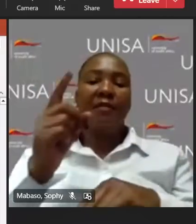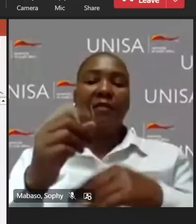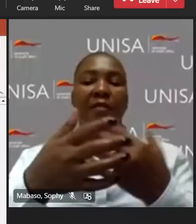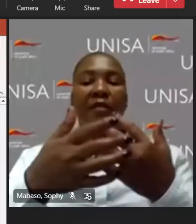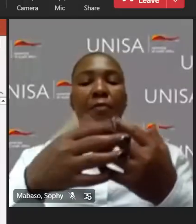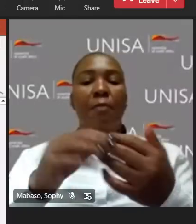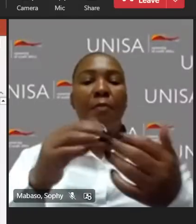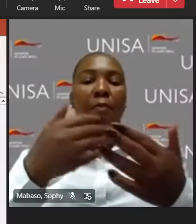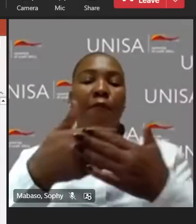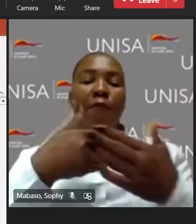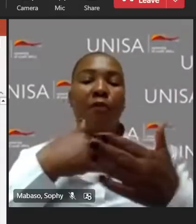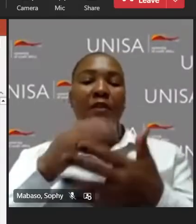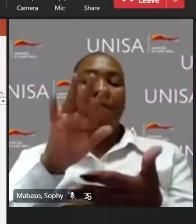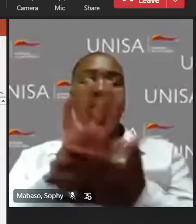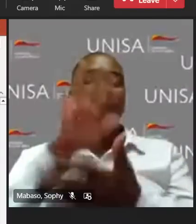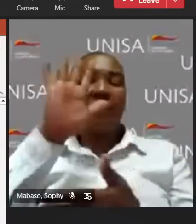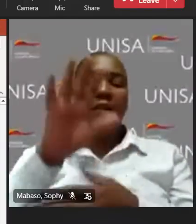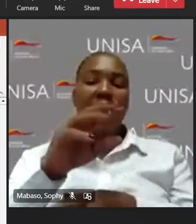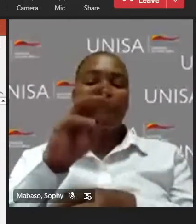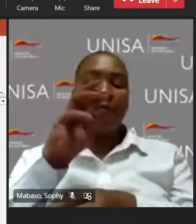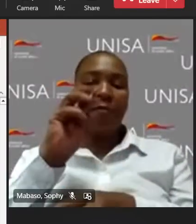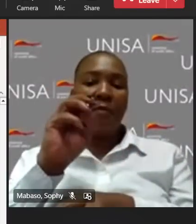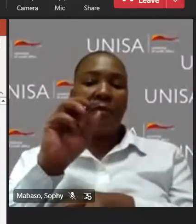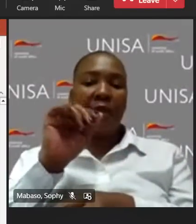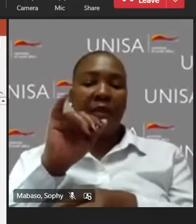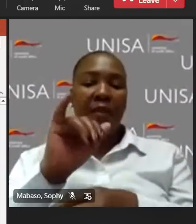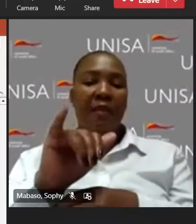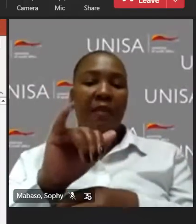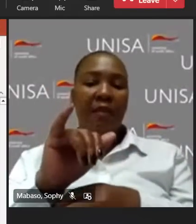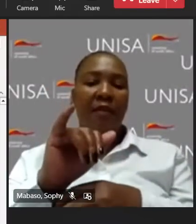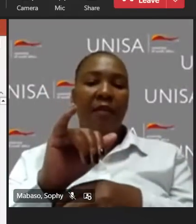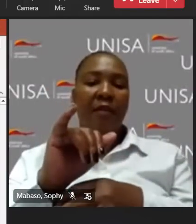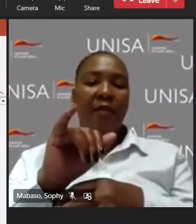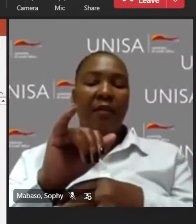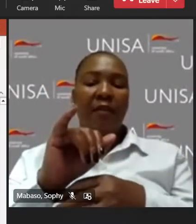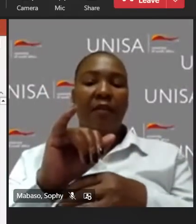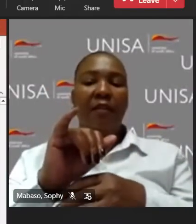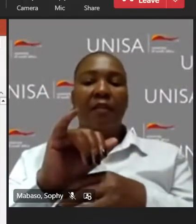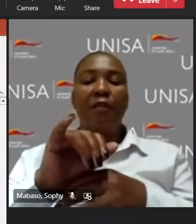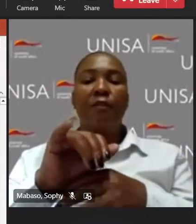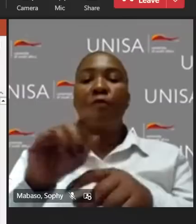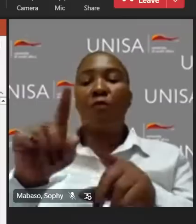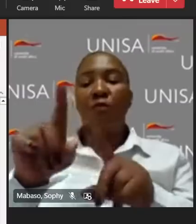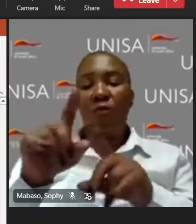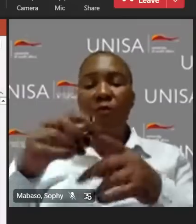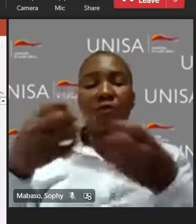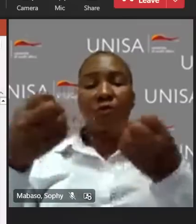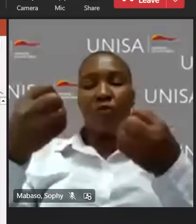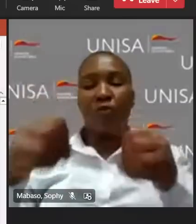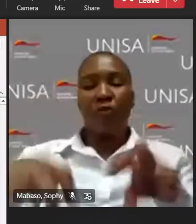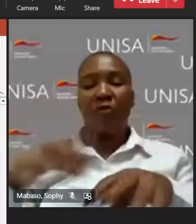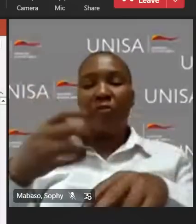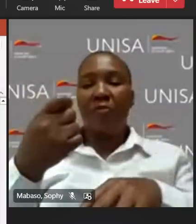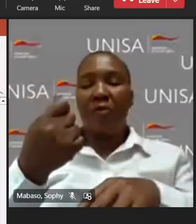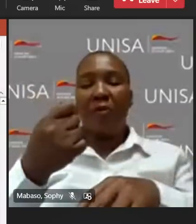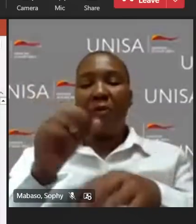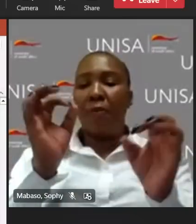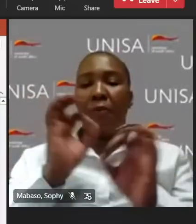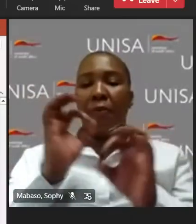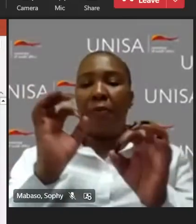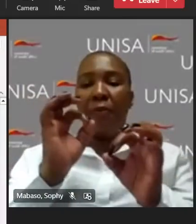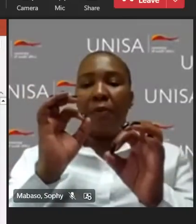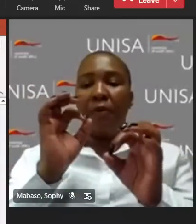May, then you will forfeit your minimum. Then if you cancel after the 15th of